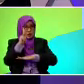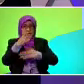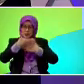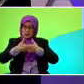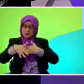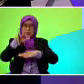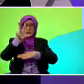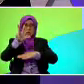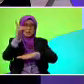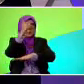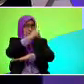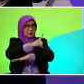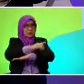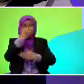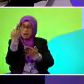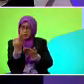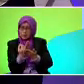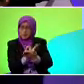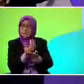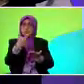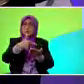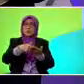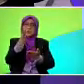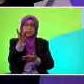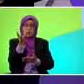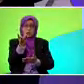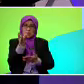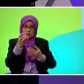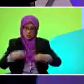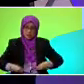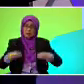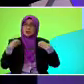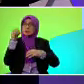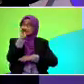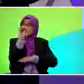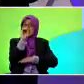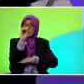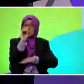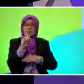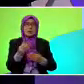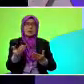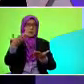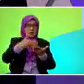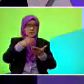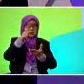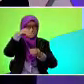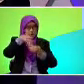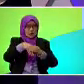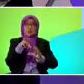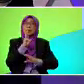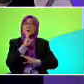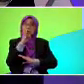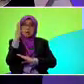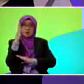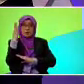fruit is still looks still fresh, and no microorganism grow on it. But the one in the tap water, he said the water has turned